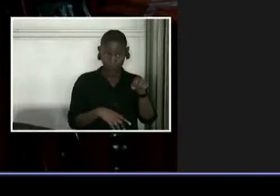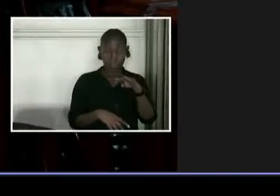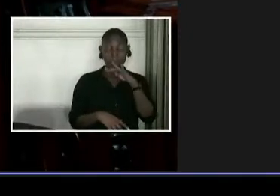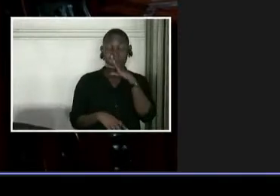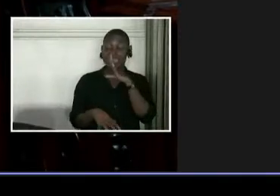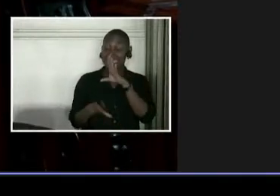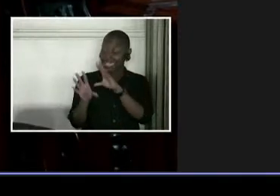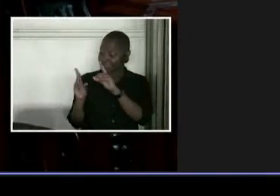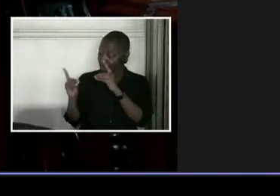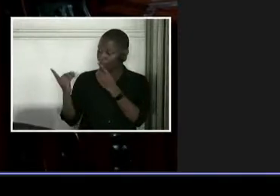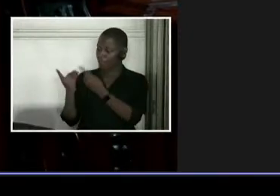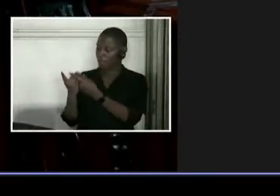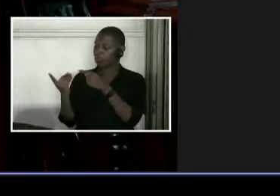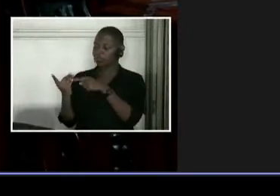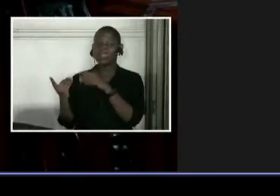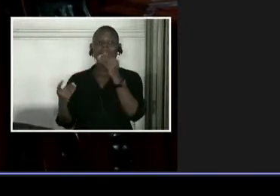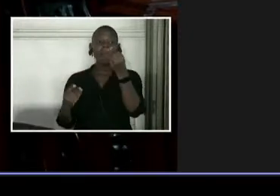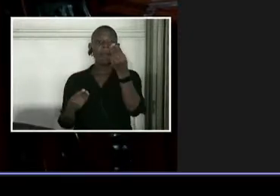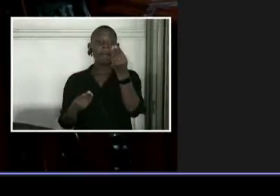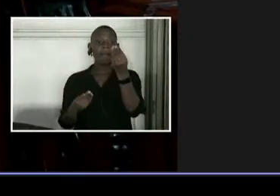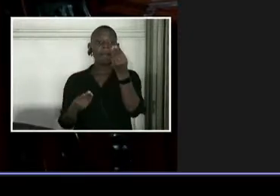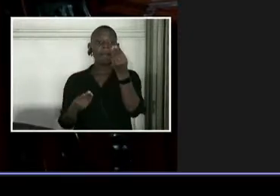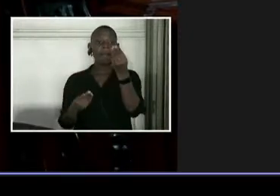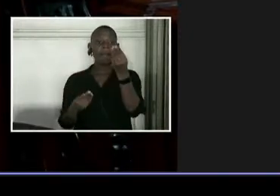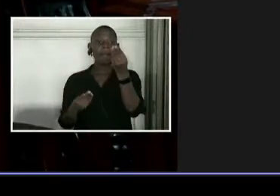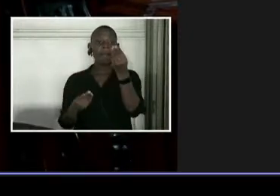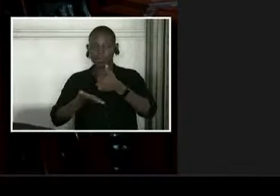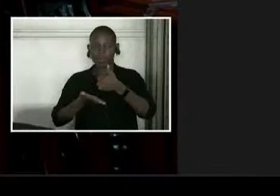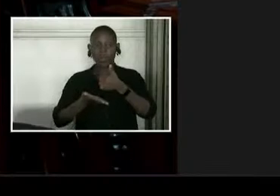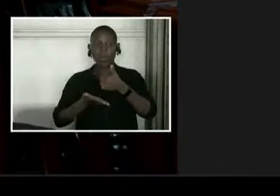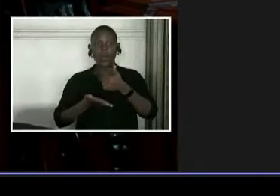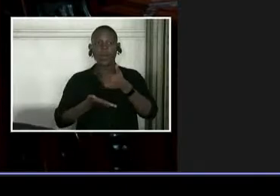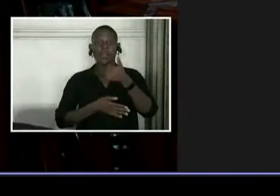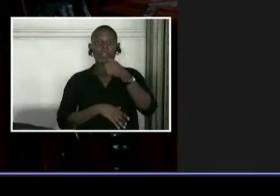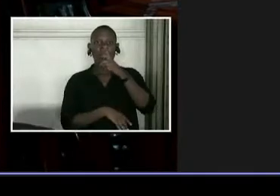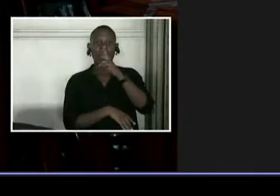The department received funding for the amount of